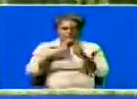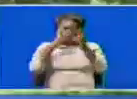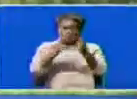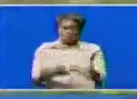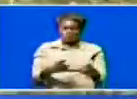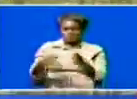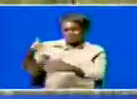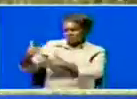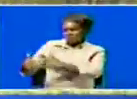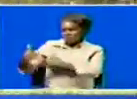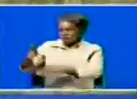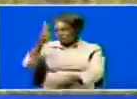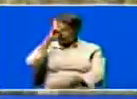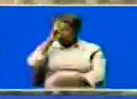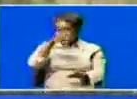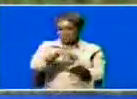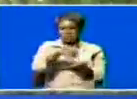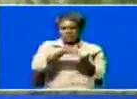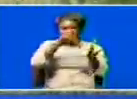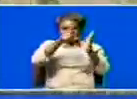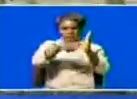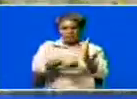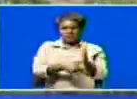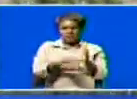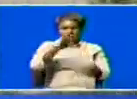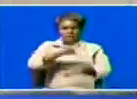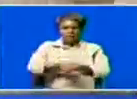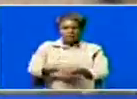at the neighboring Runda police station and later sought treatment at the Aga Khan Hospital.